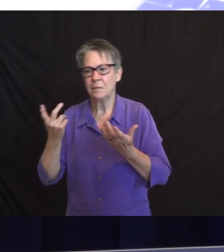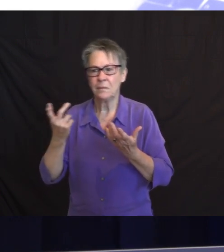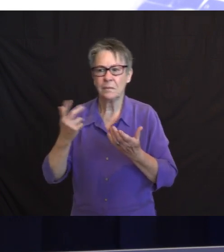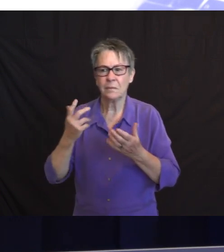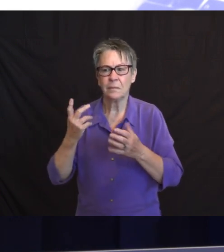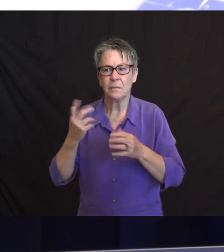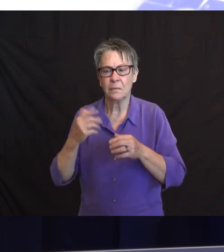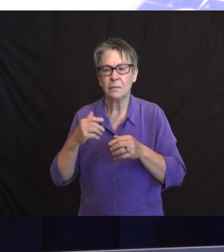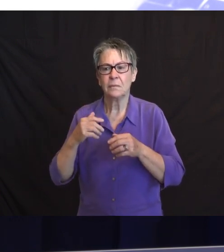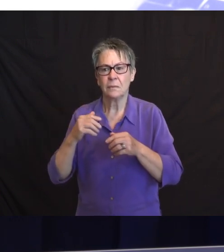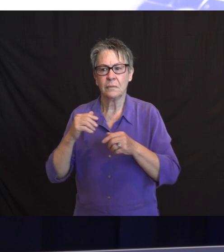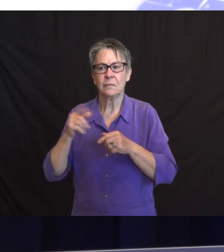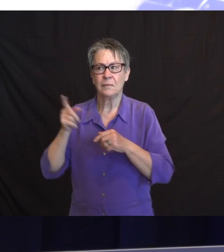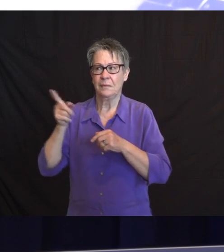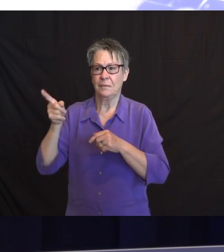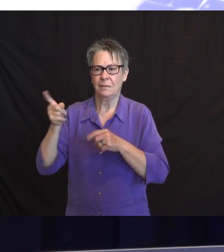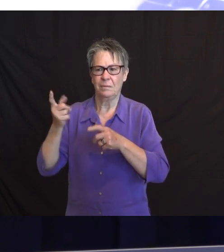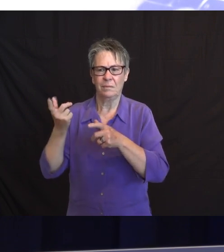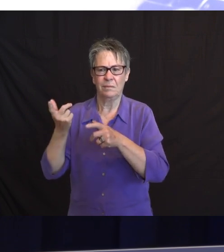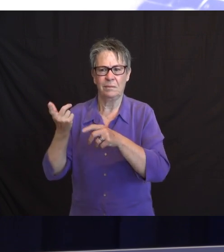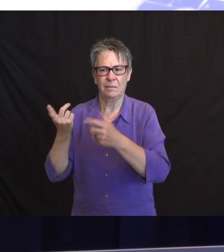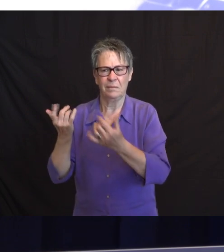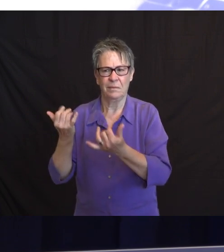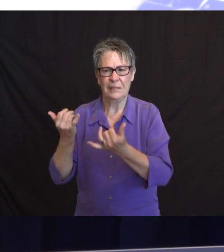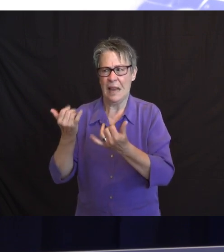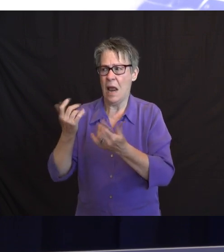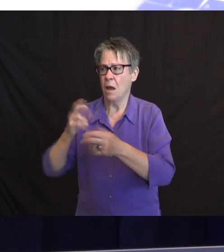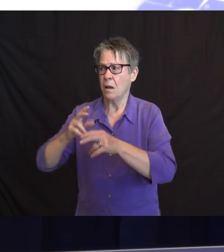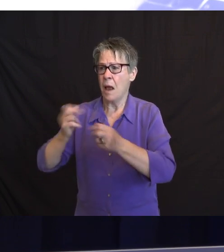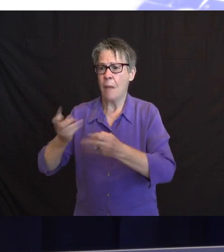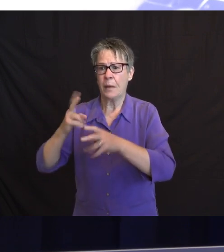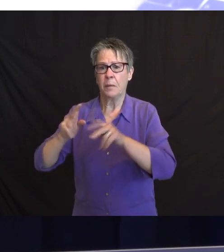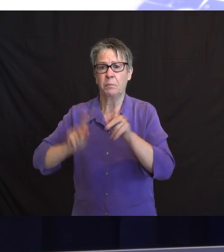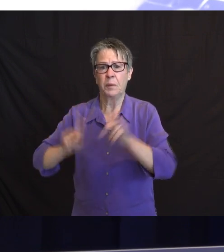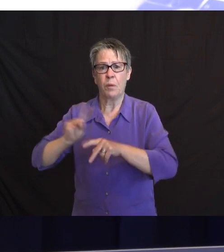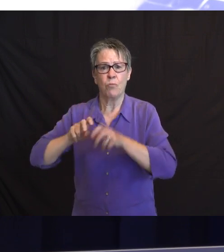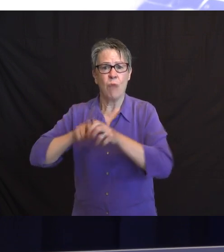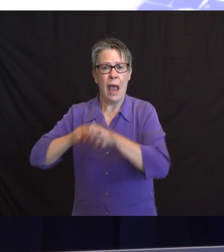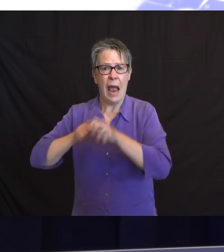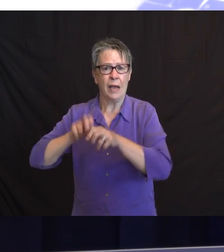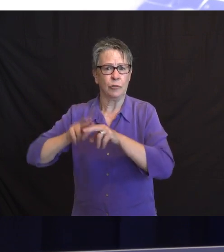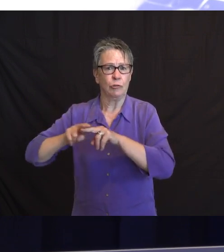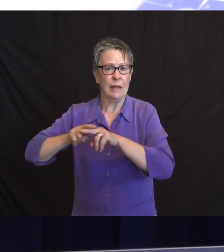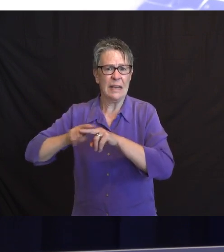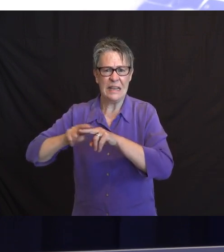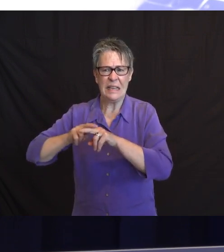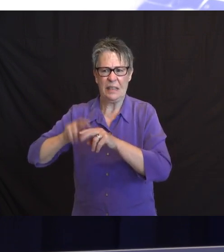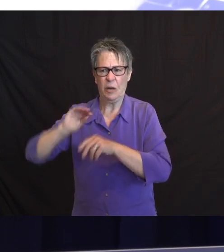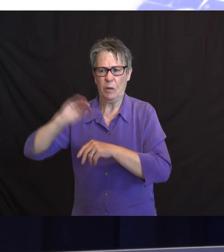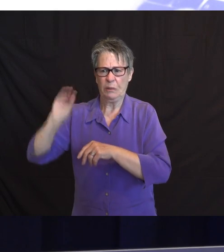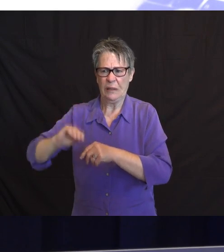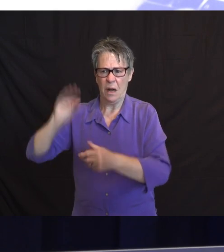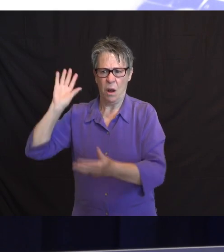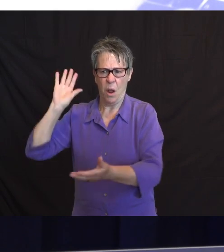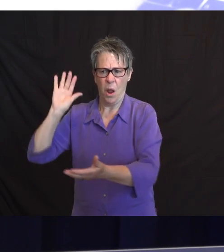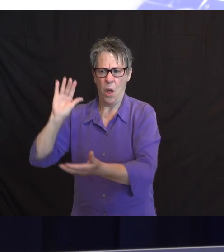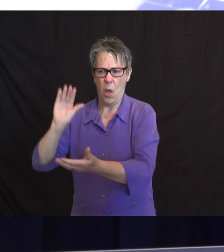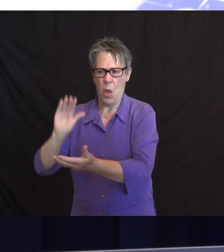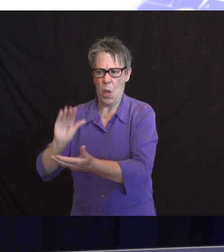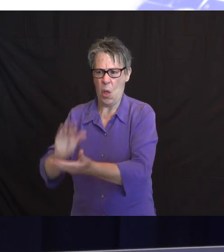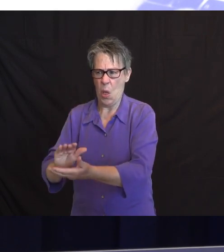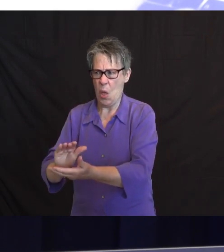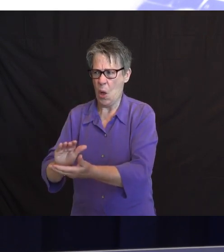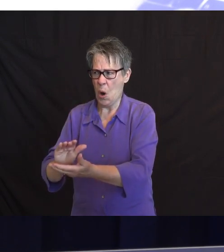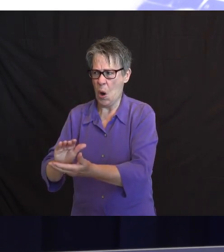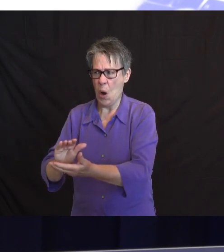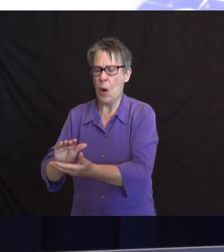worst, lowest, and we're now up to about between 8 and 9%, which is still on average. But,